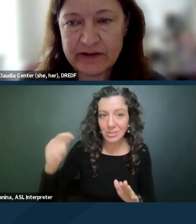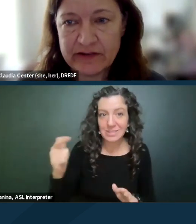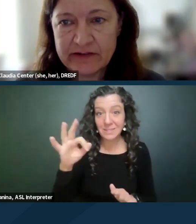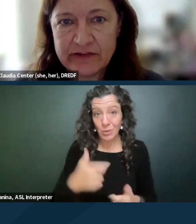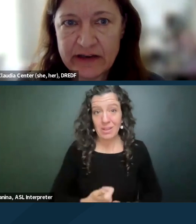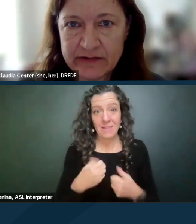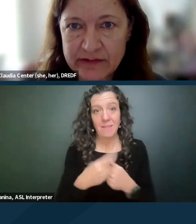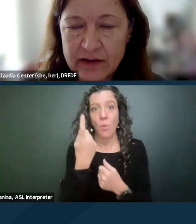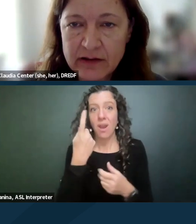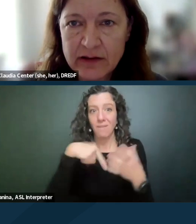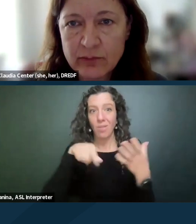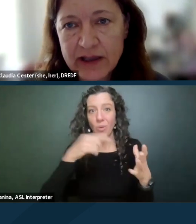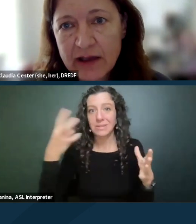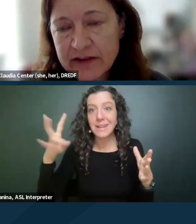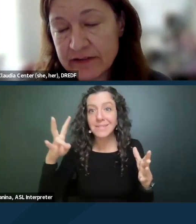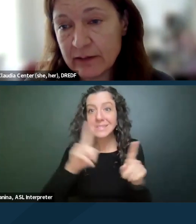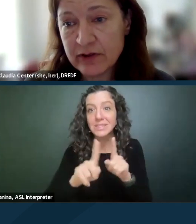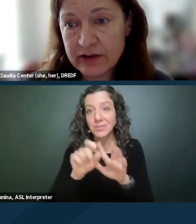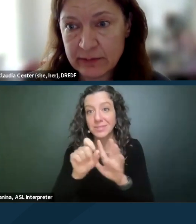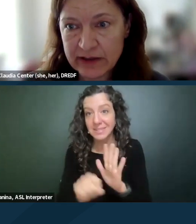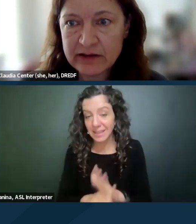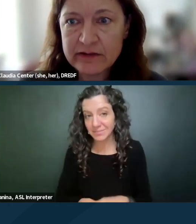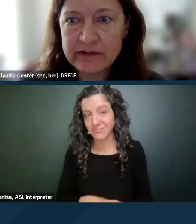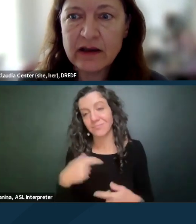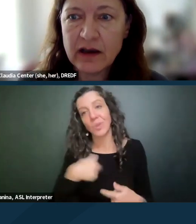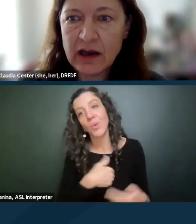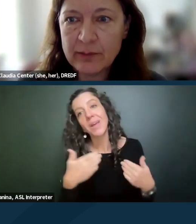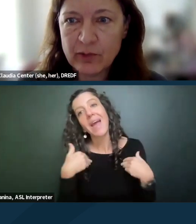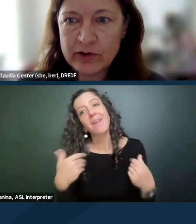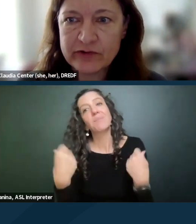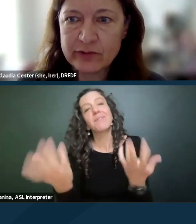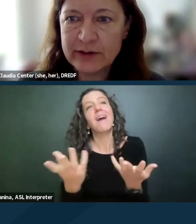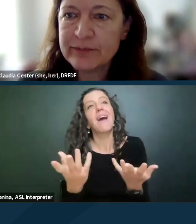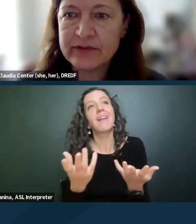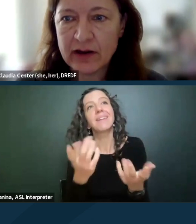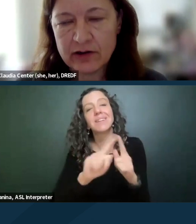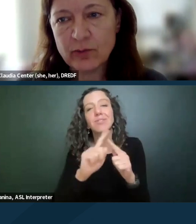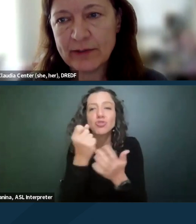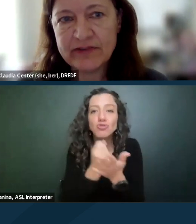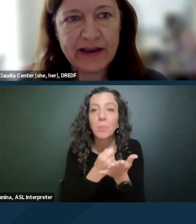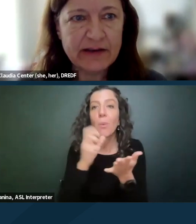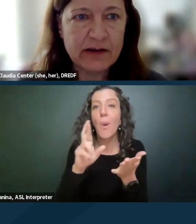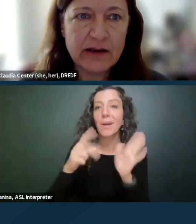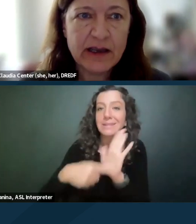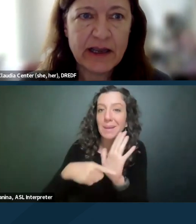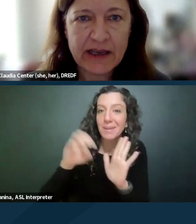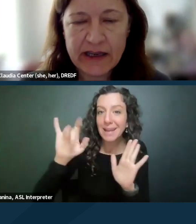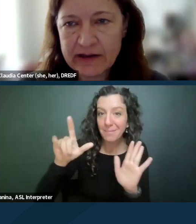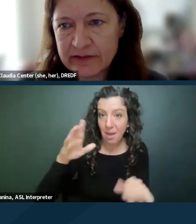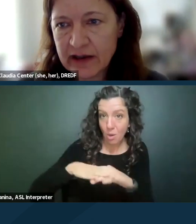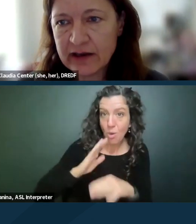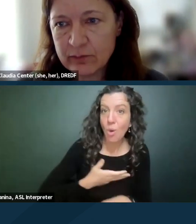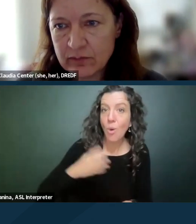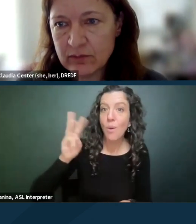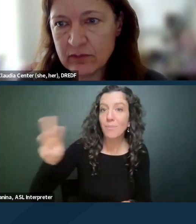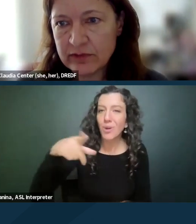the 17 states. We have example emails or scripts on our website,